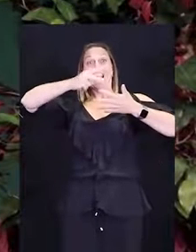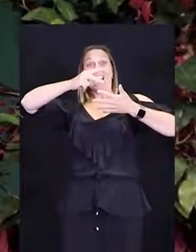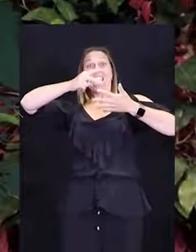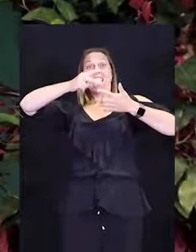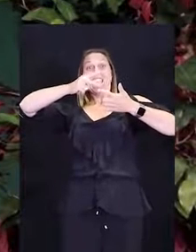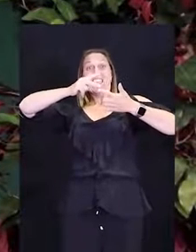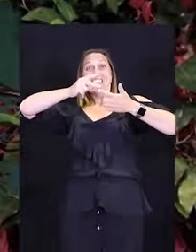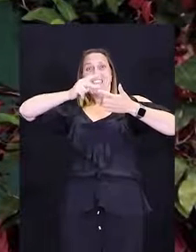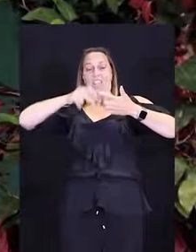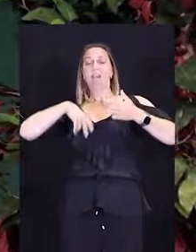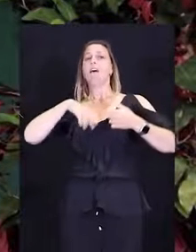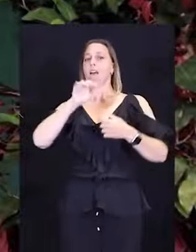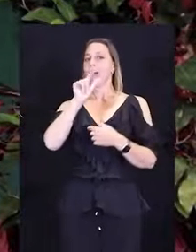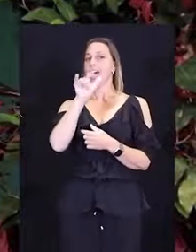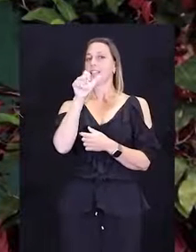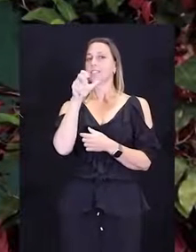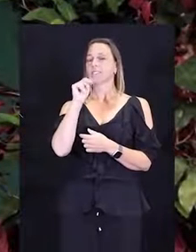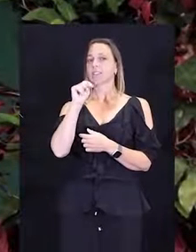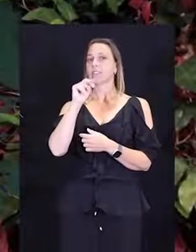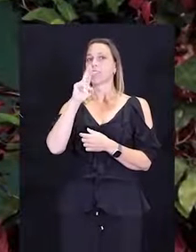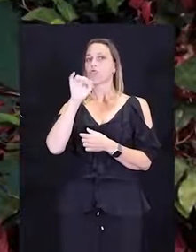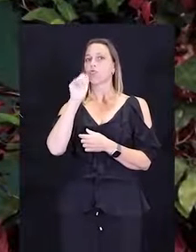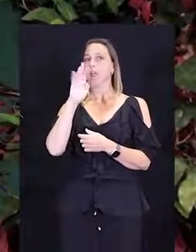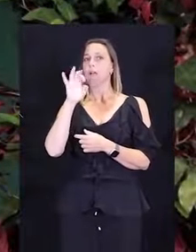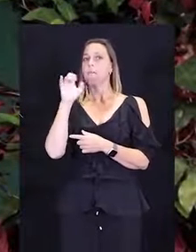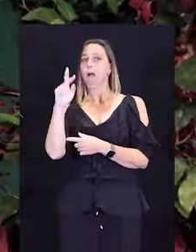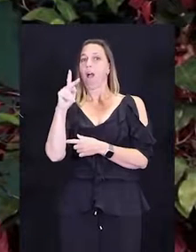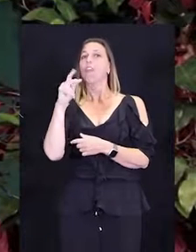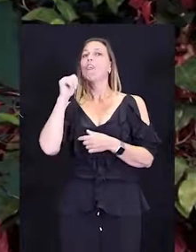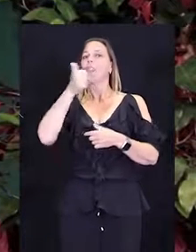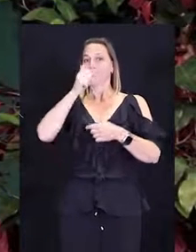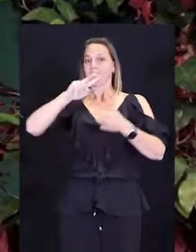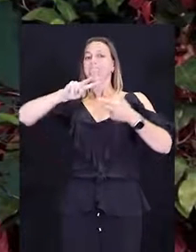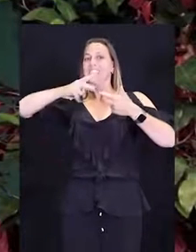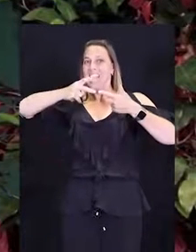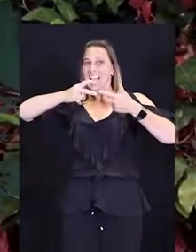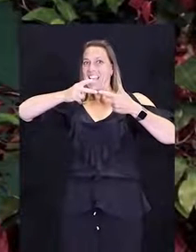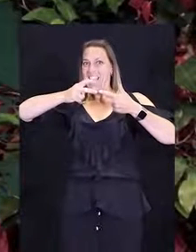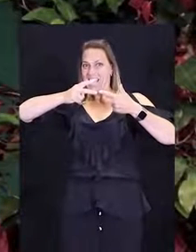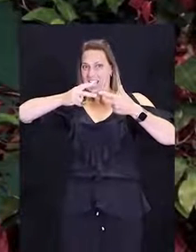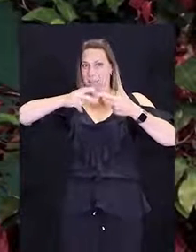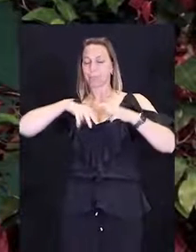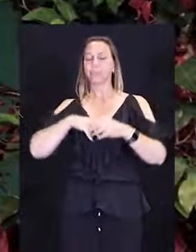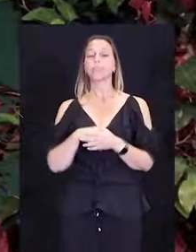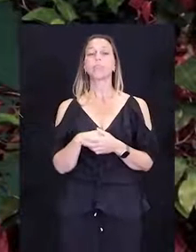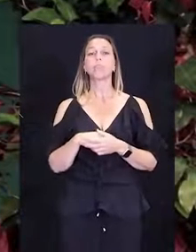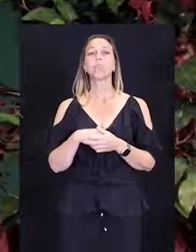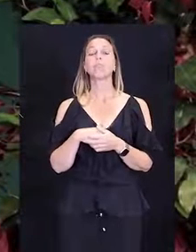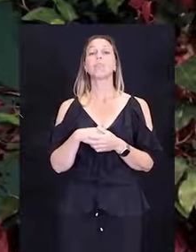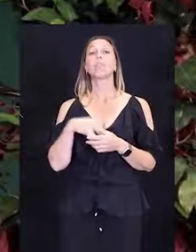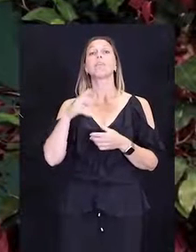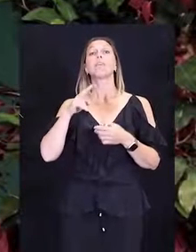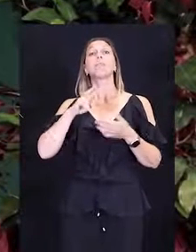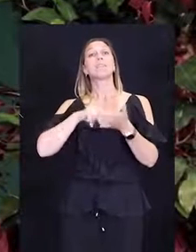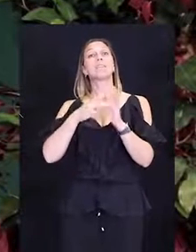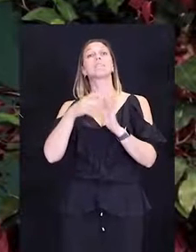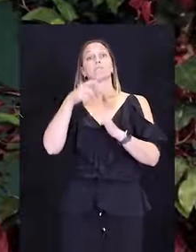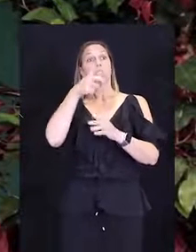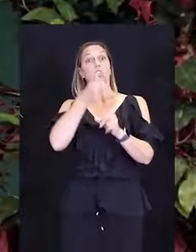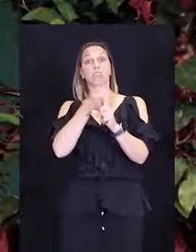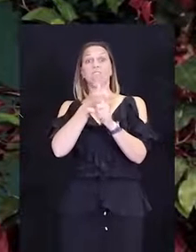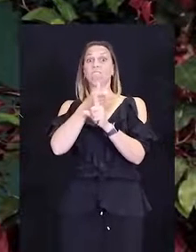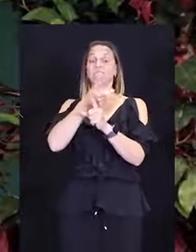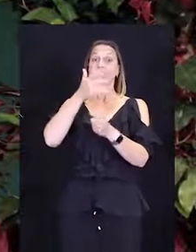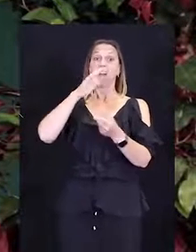Allison Raybuck has also earned a high honor of being the class salutatorian, which goes to the second highest academic